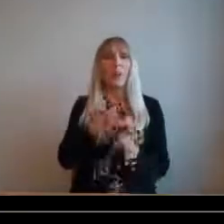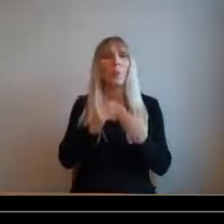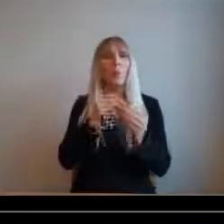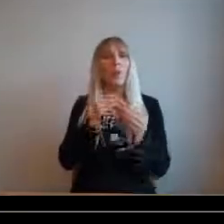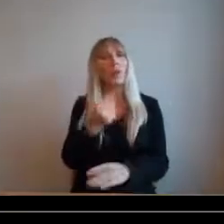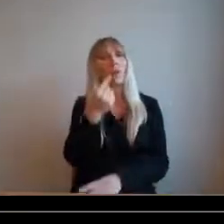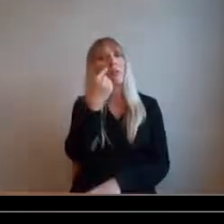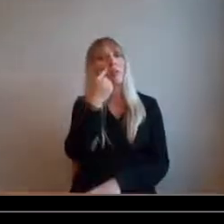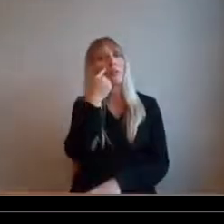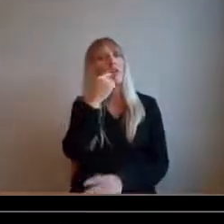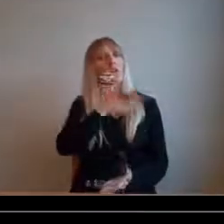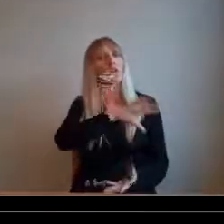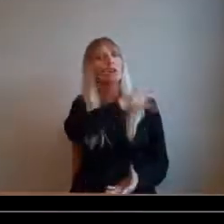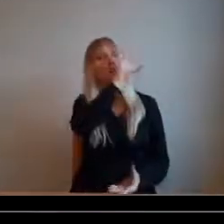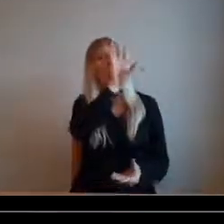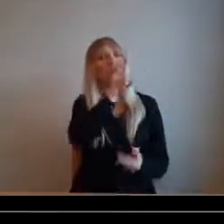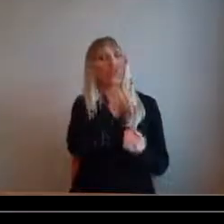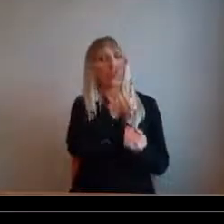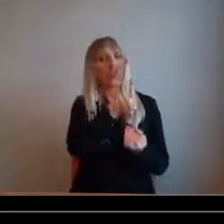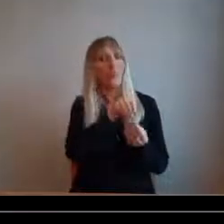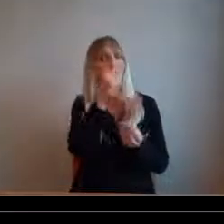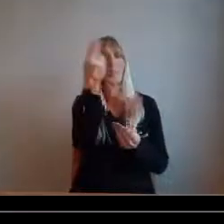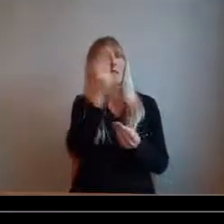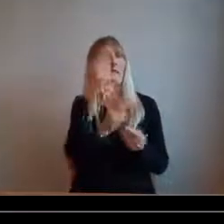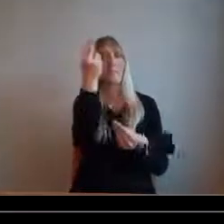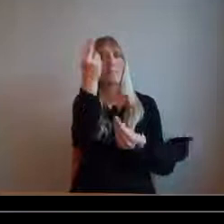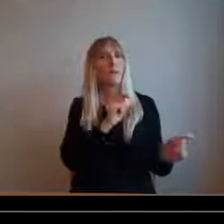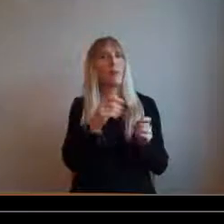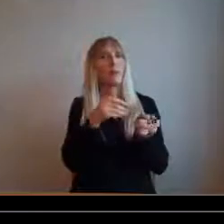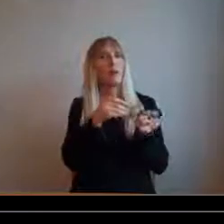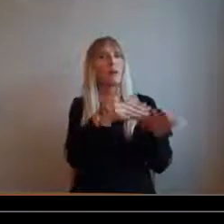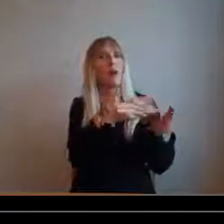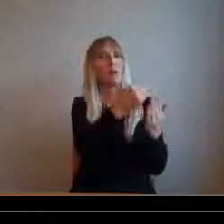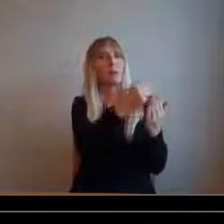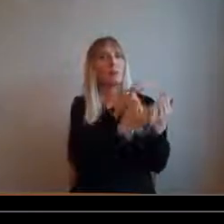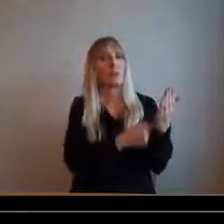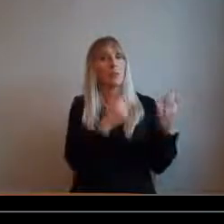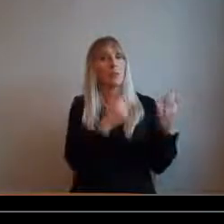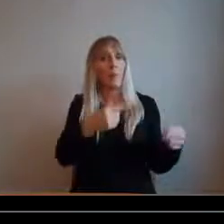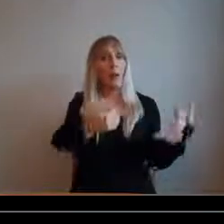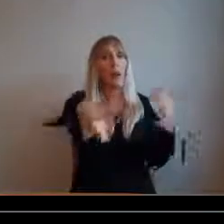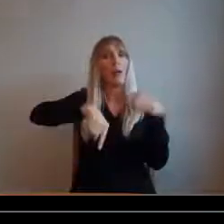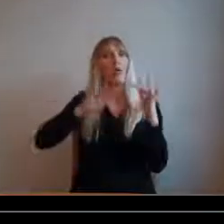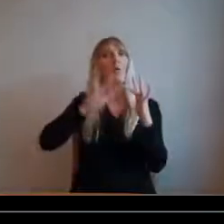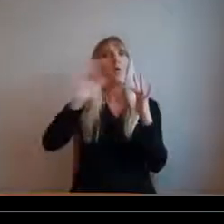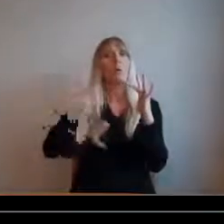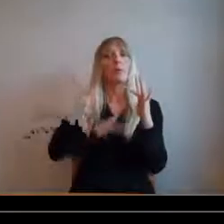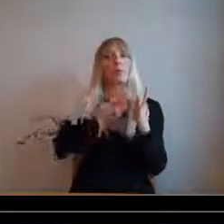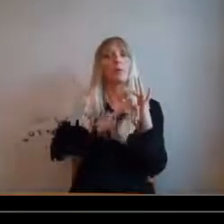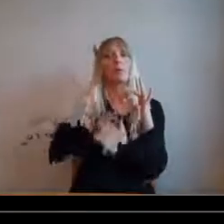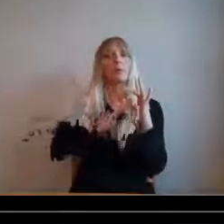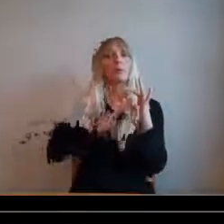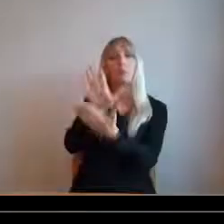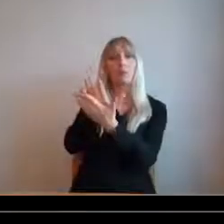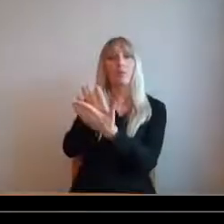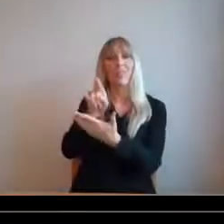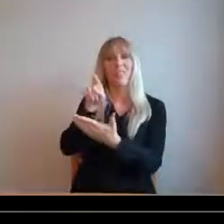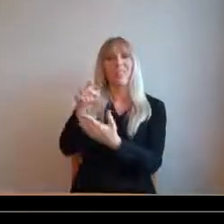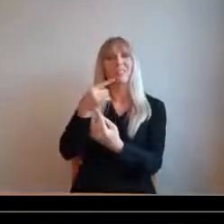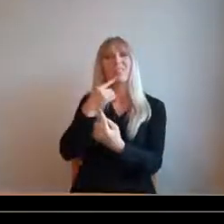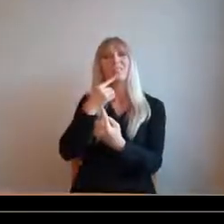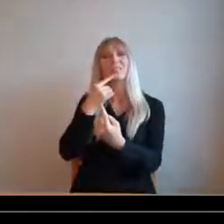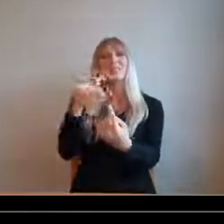the summary design refinement guide, which is also available on the website. I think does set the context of